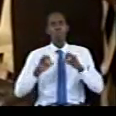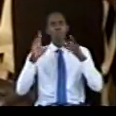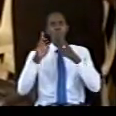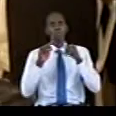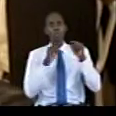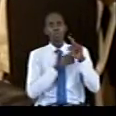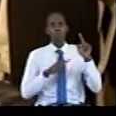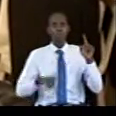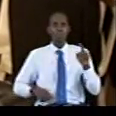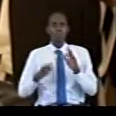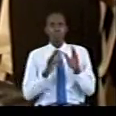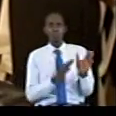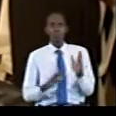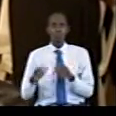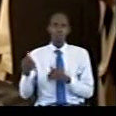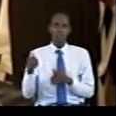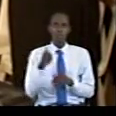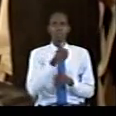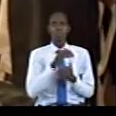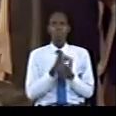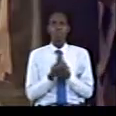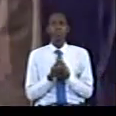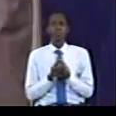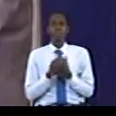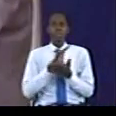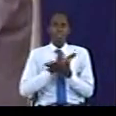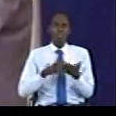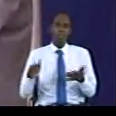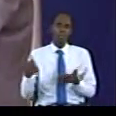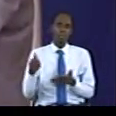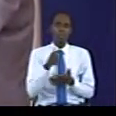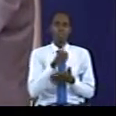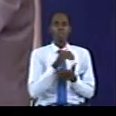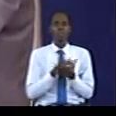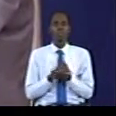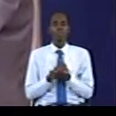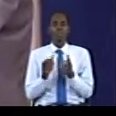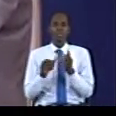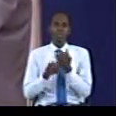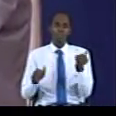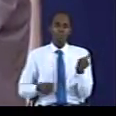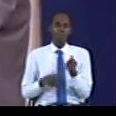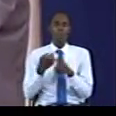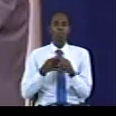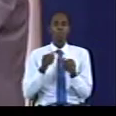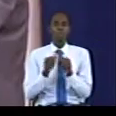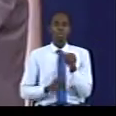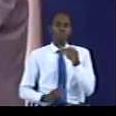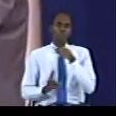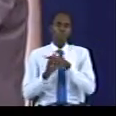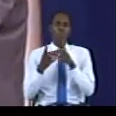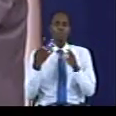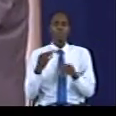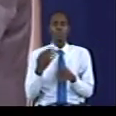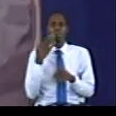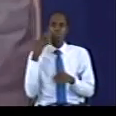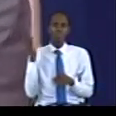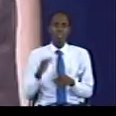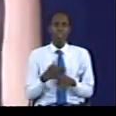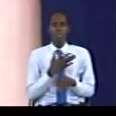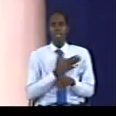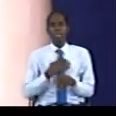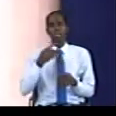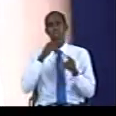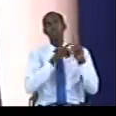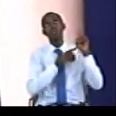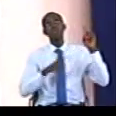Prepare yourself. Cleanse yourself. Abstain from every appearance of evil. And say, Lord, here